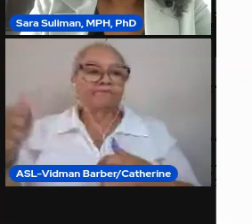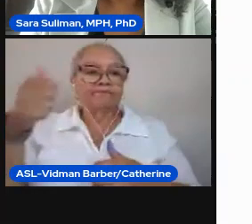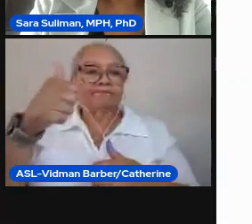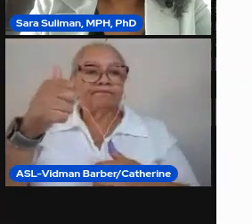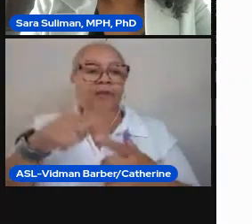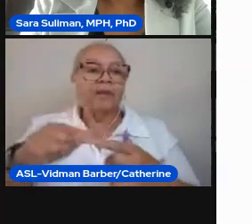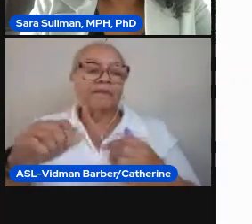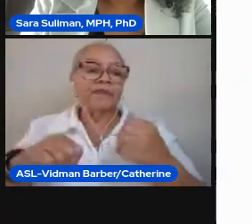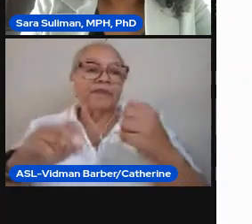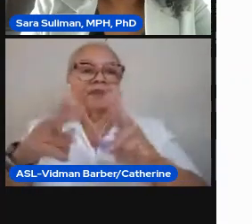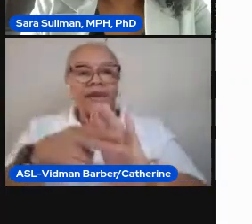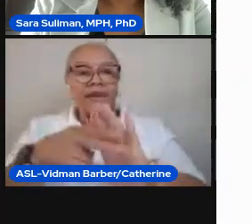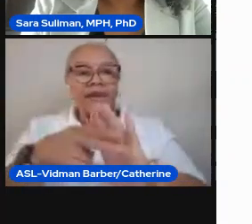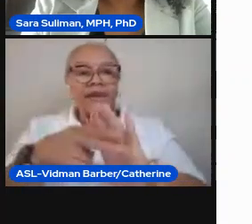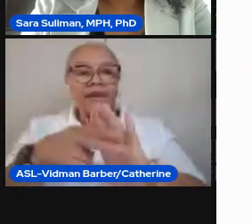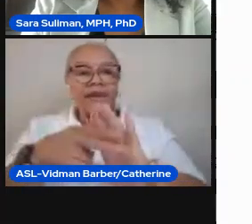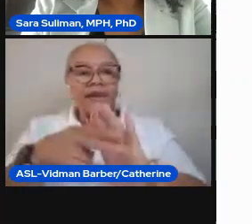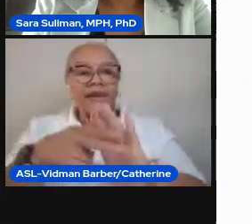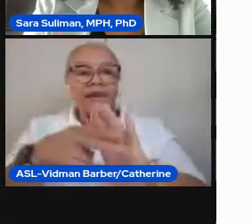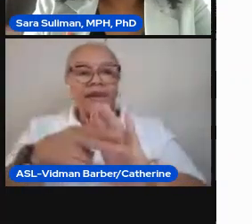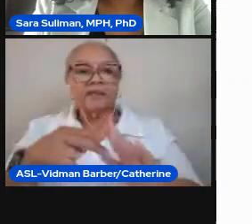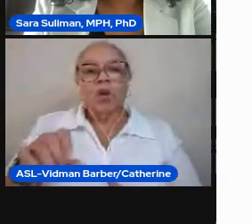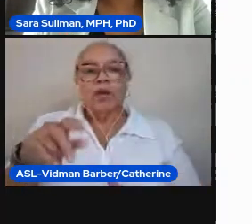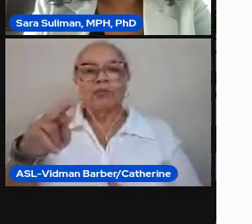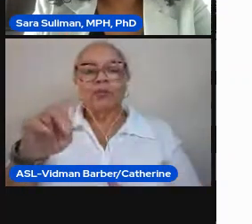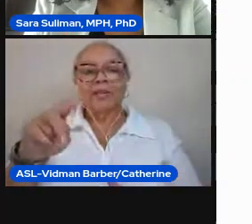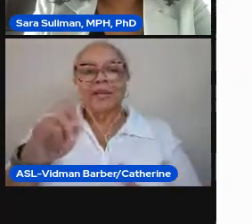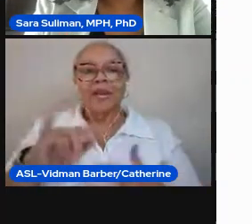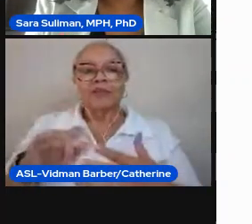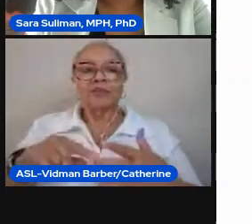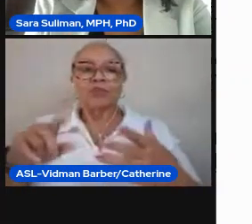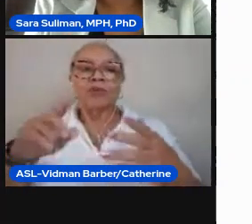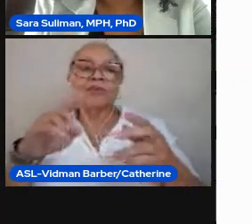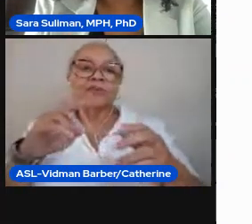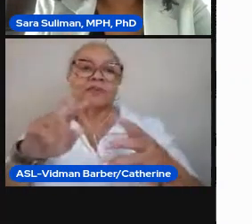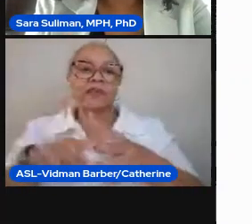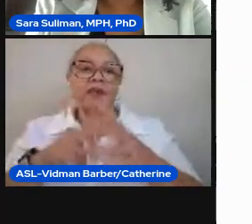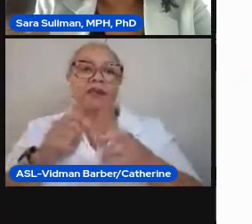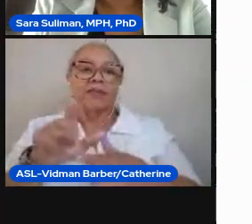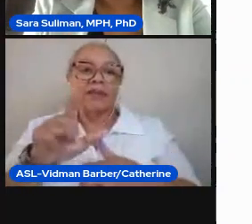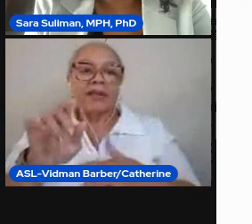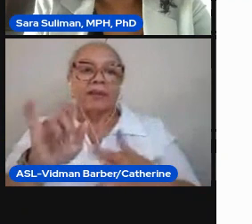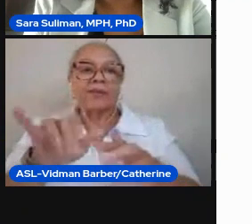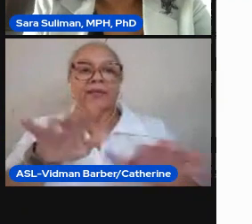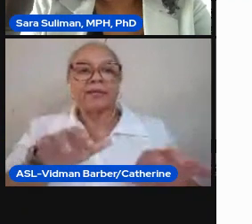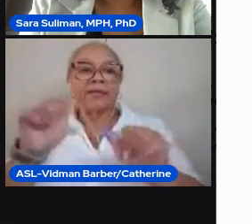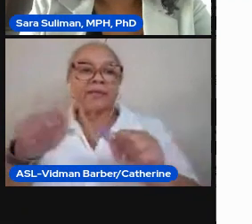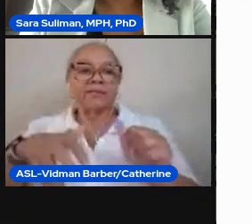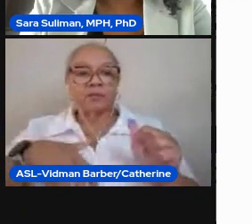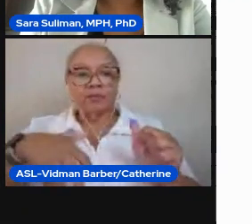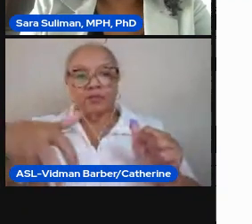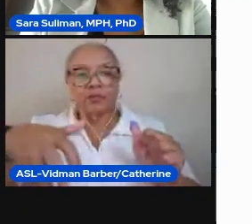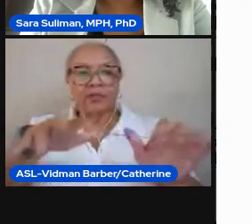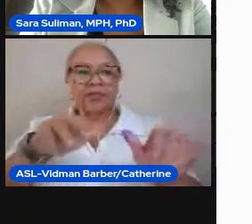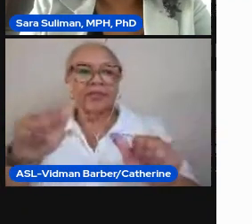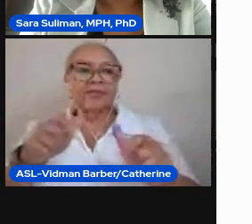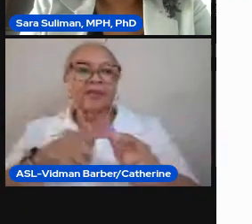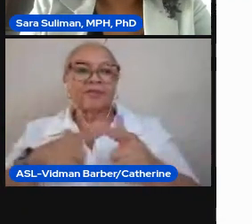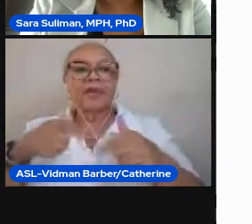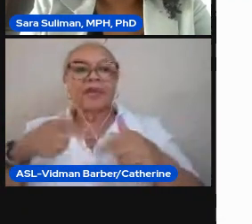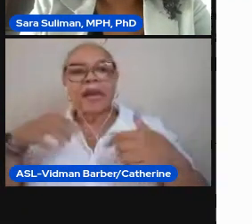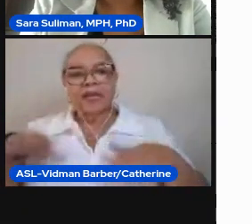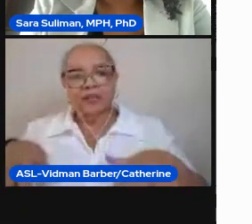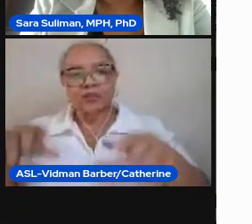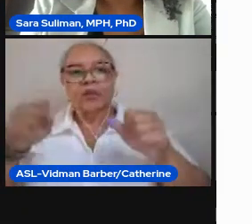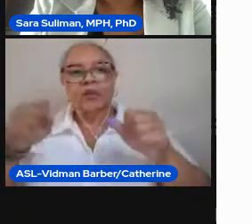pillar. Lauren Ritterhouse was a pathologist who actually started running the lab and then had to leave for maternity leave. And then I took over